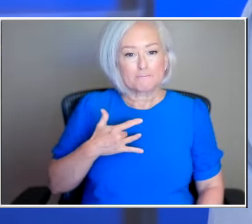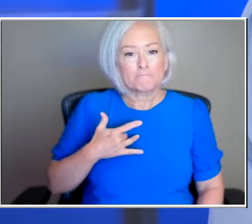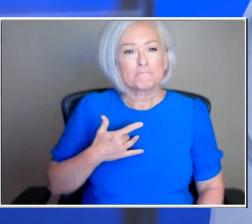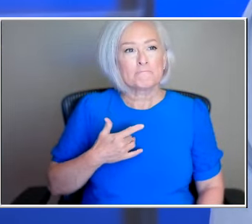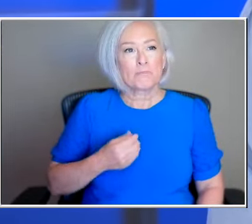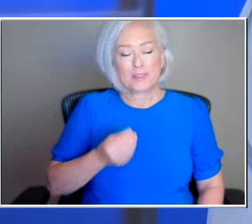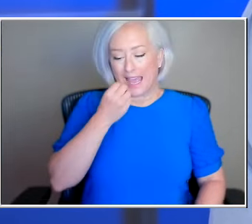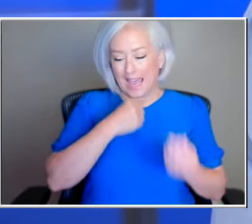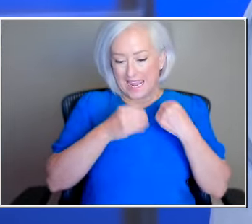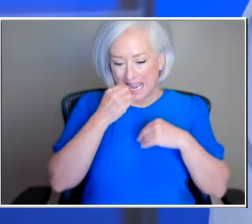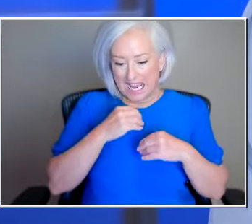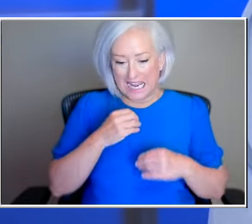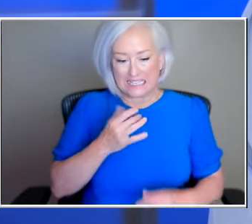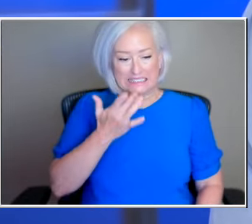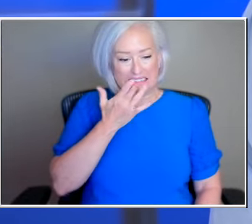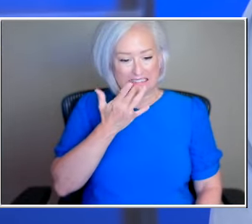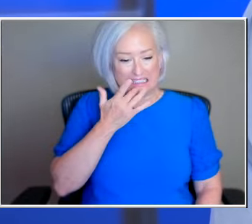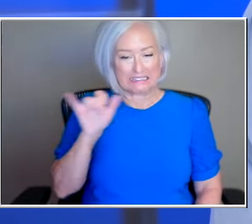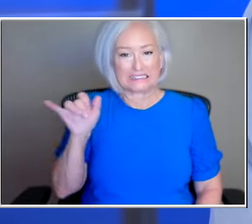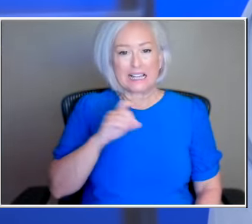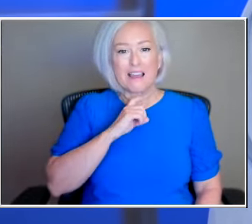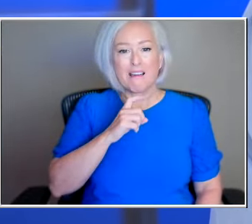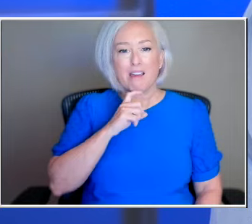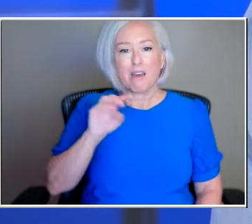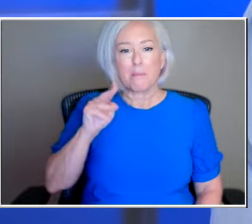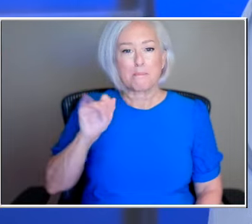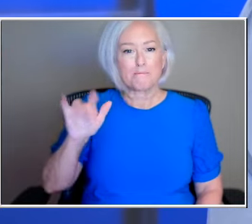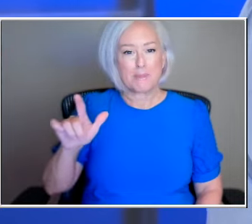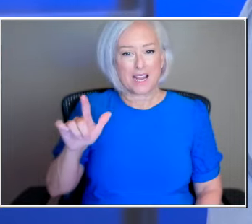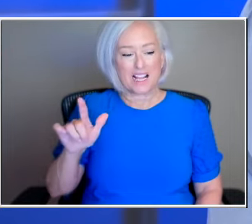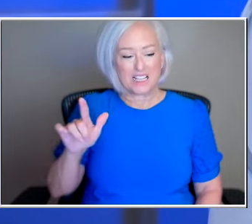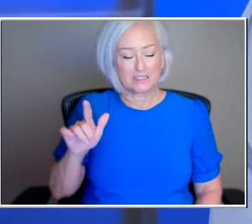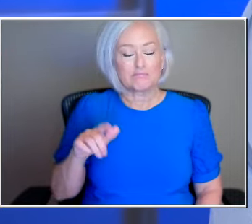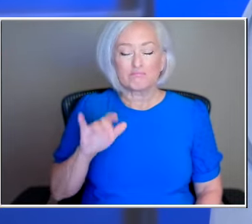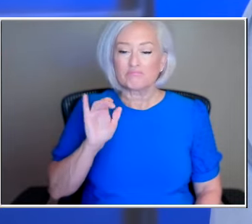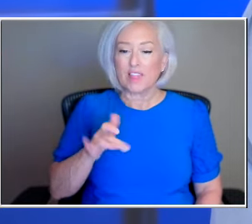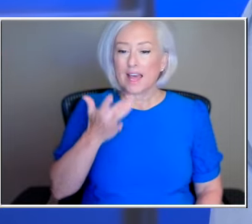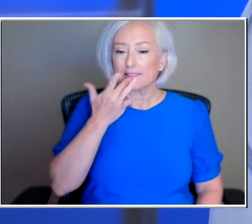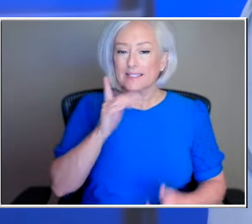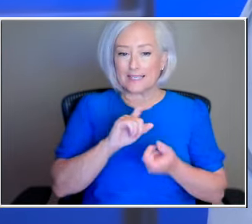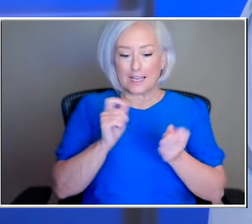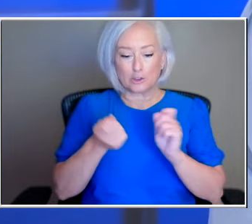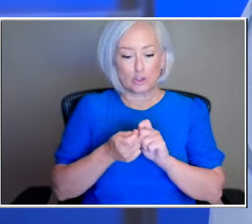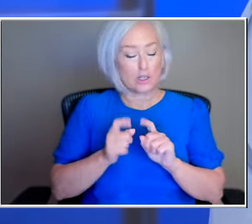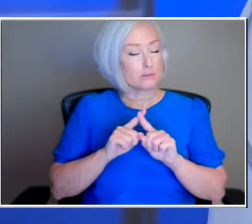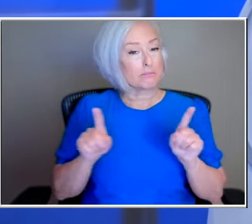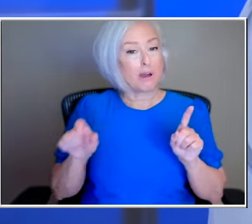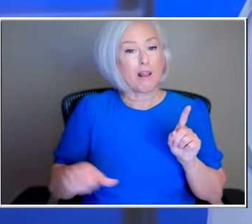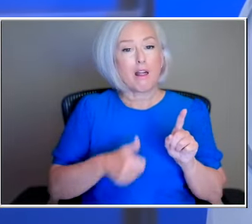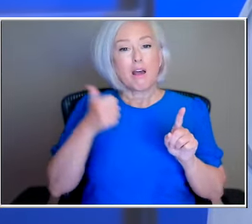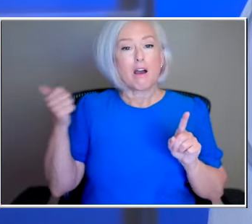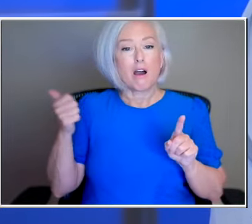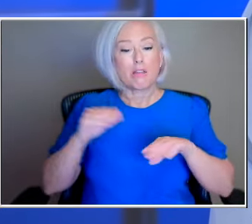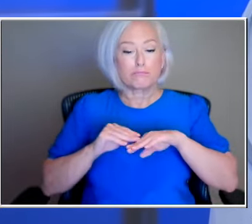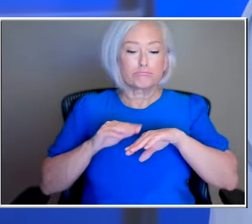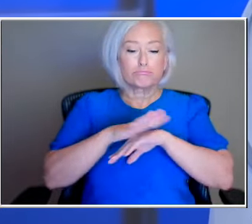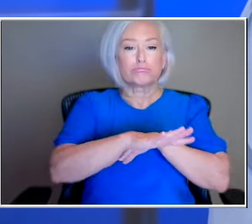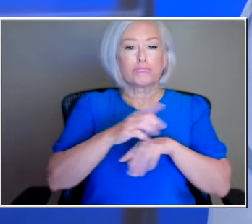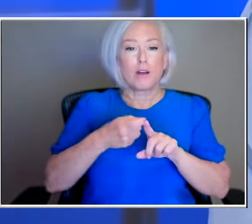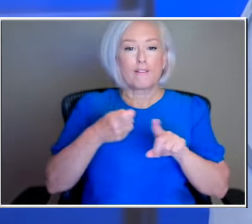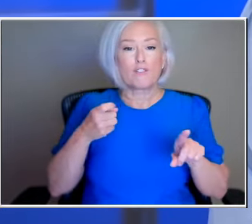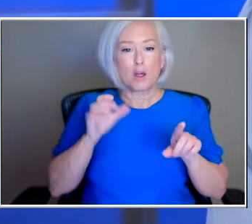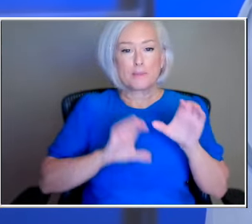metallic, and so some of my food taste changed. But actually, the side effects from the chemo, I think I had